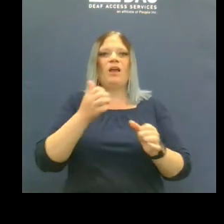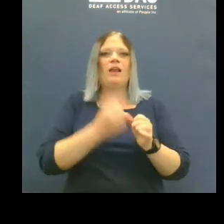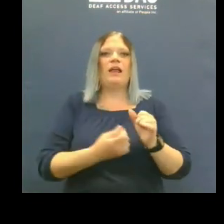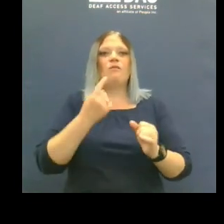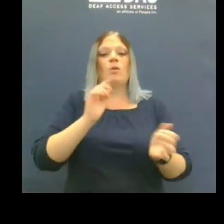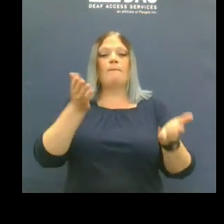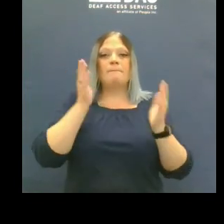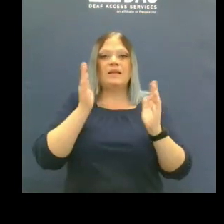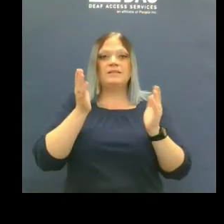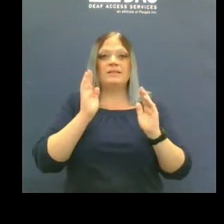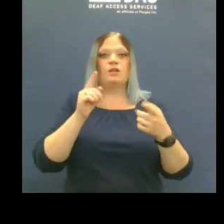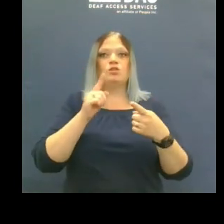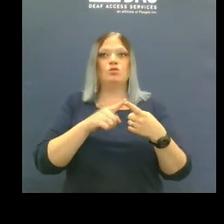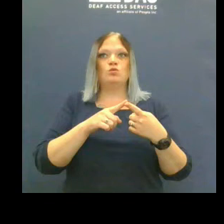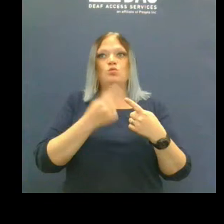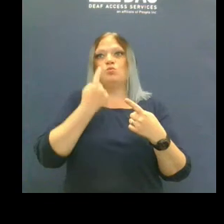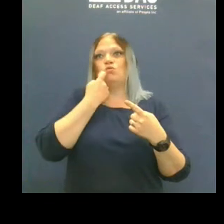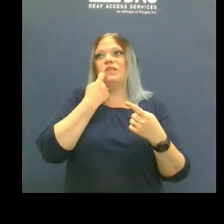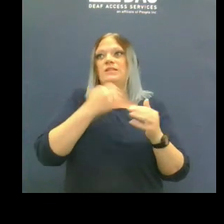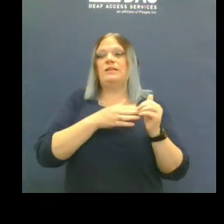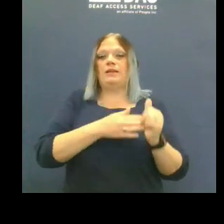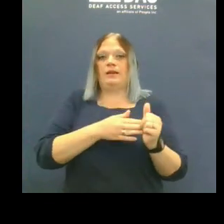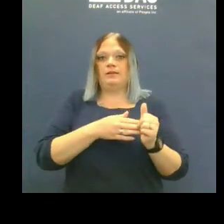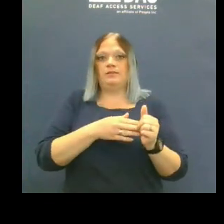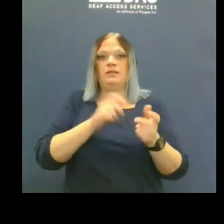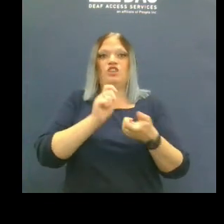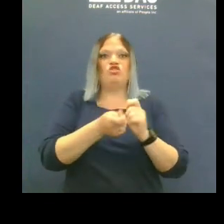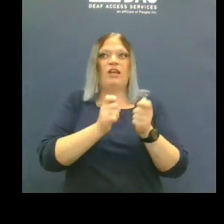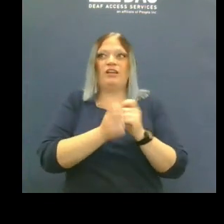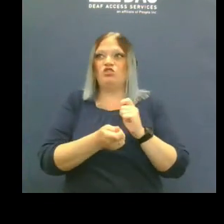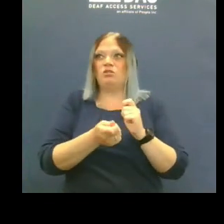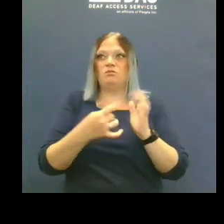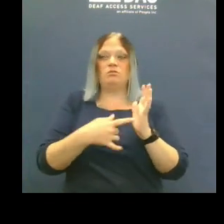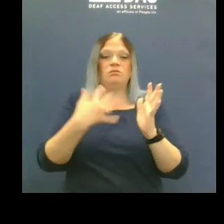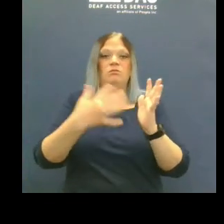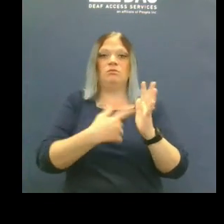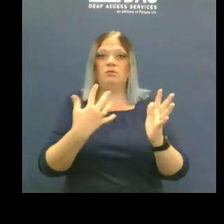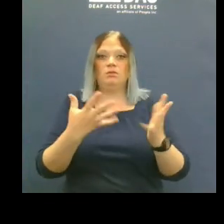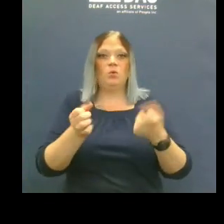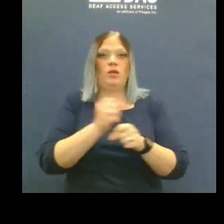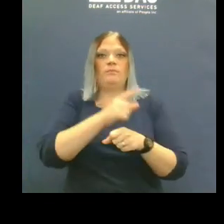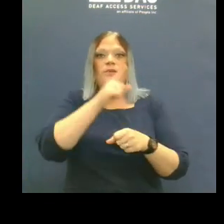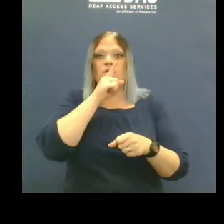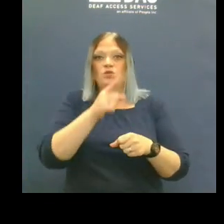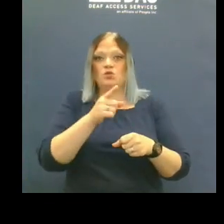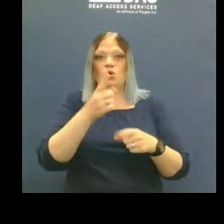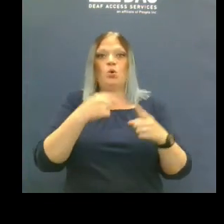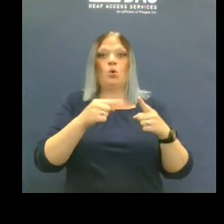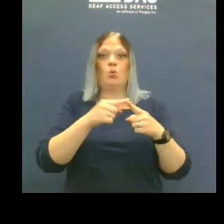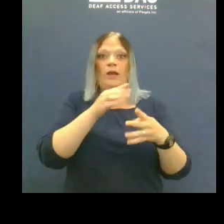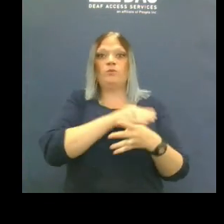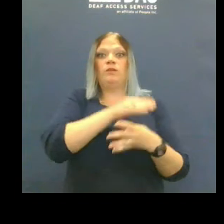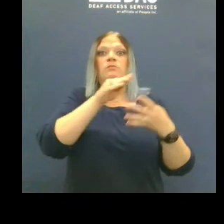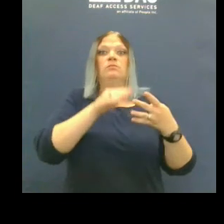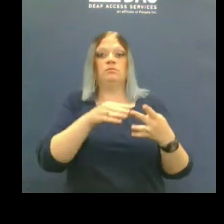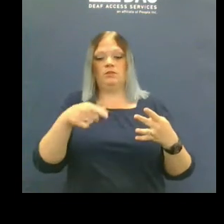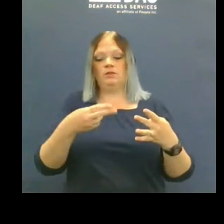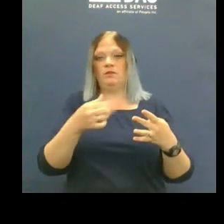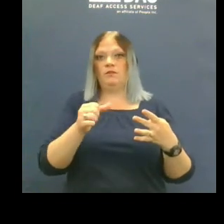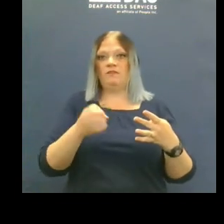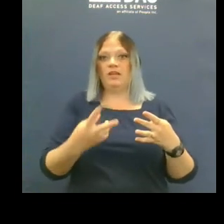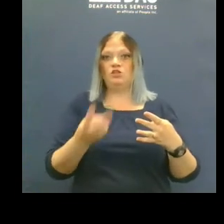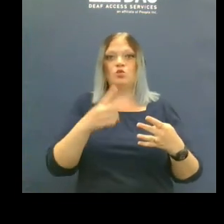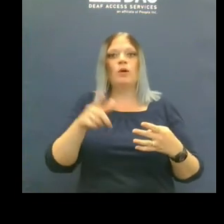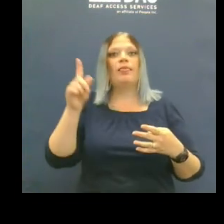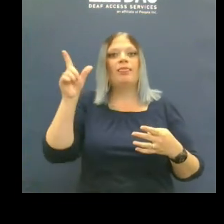pays attention to what the latest guidance is. It does change from time to time, and we want to make sure that when we hit phase 2, and listen to what the doctor has